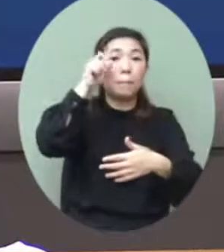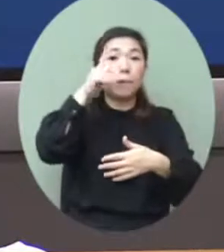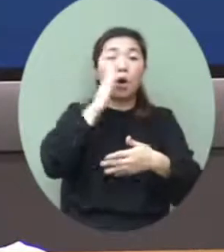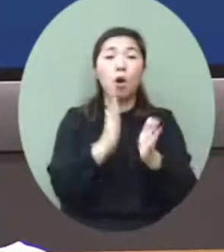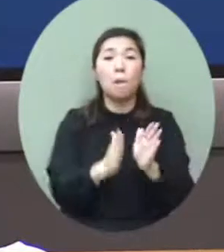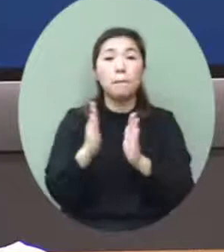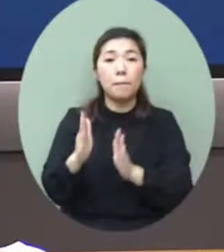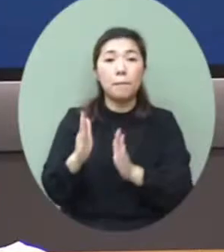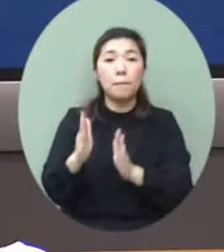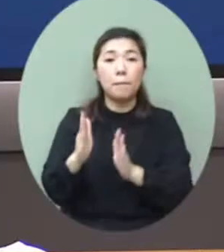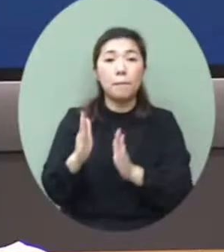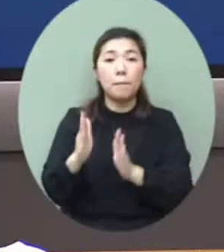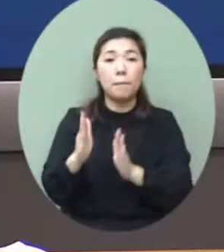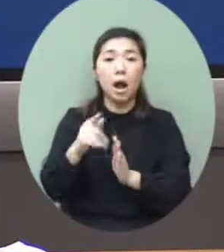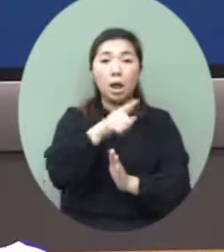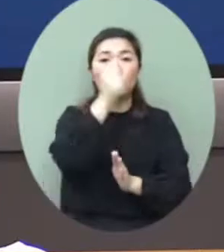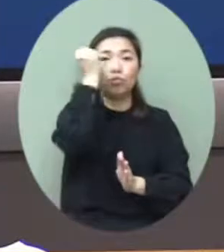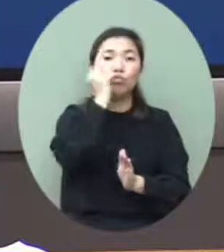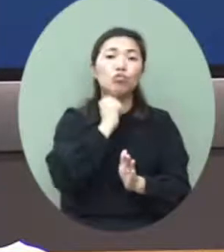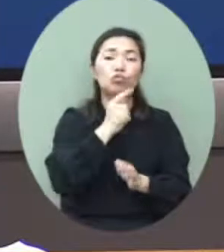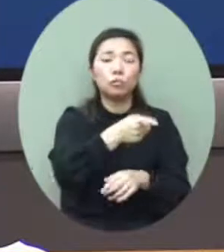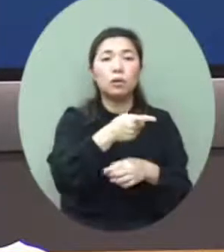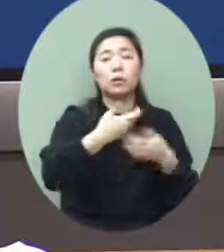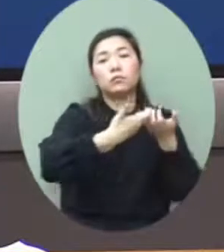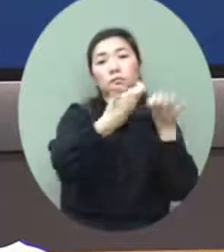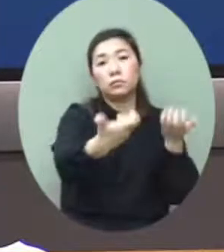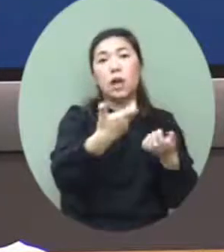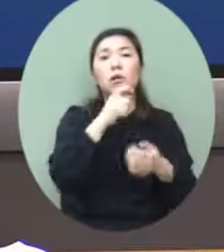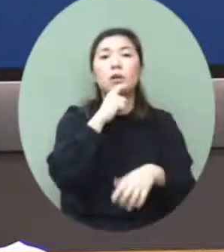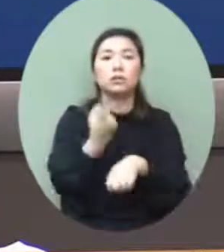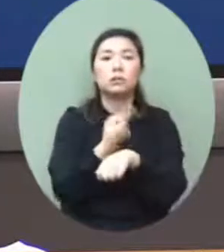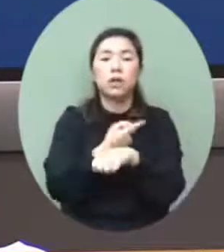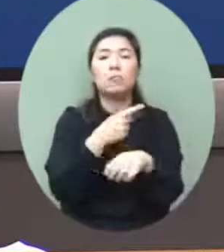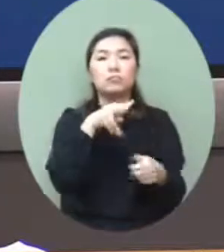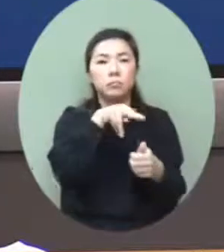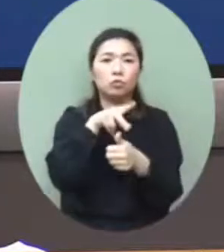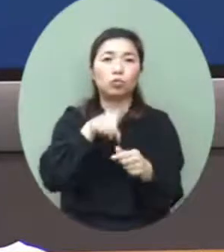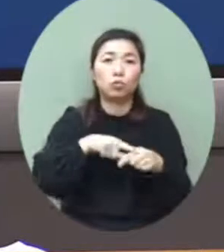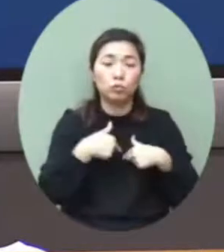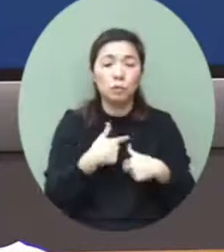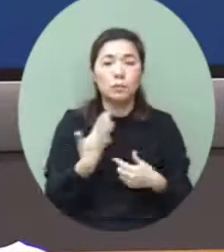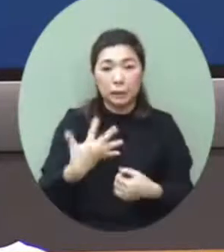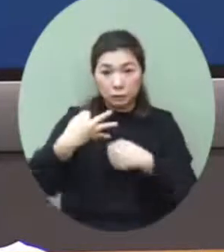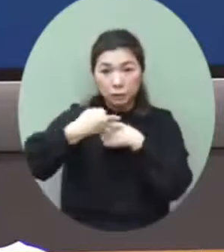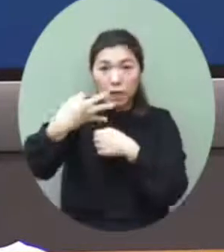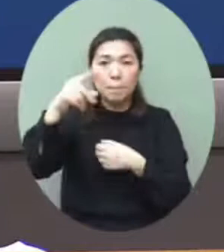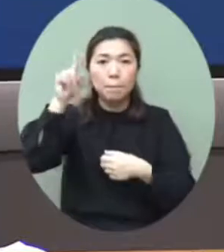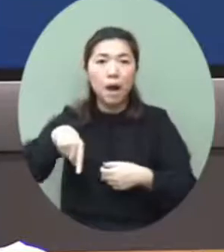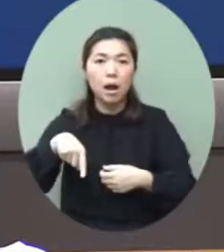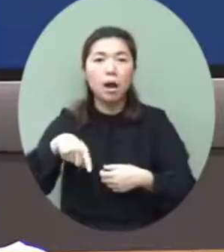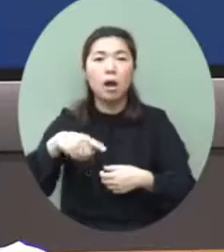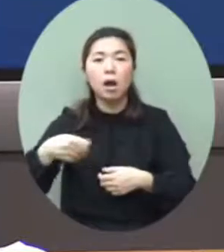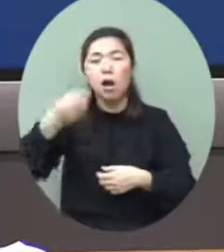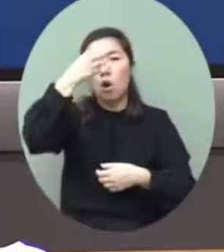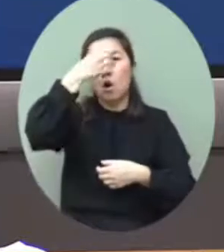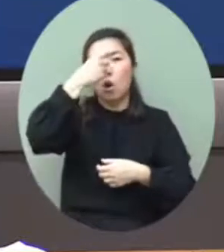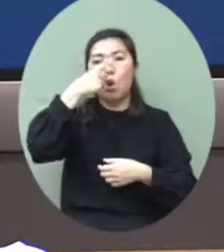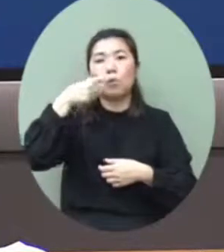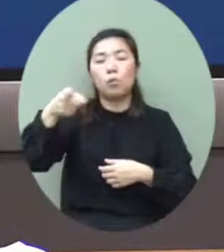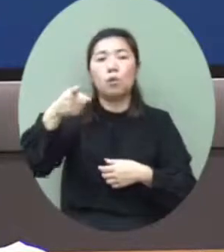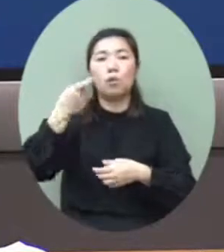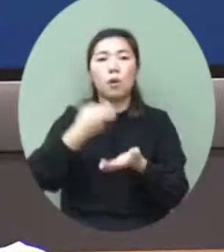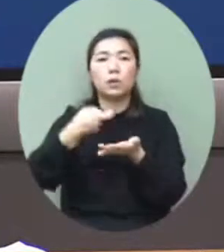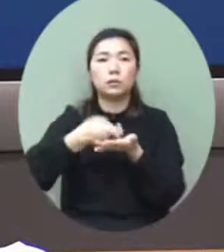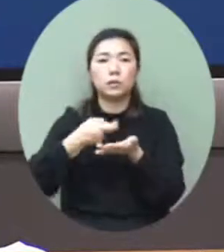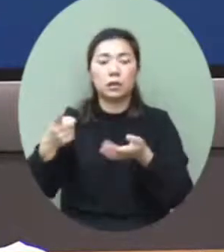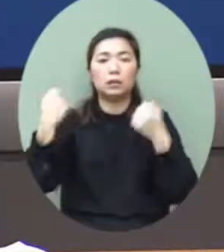elderly as soon as possible. We got two CIF and holding centers at two indoor games halls. The third